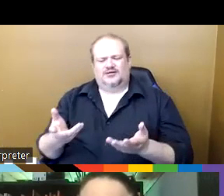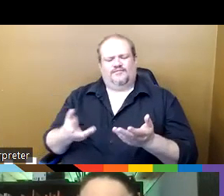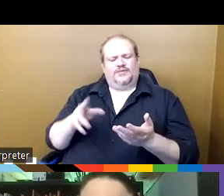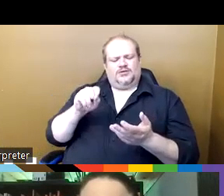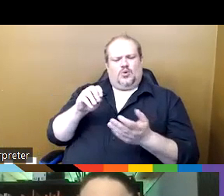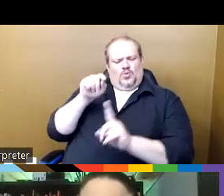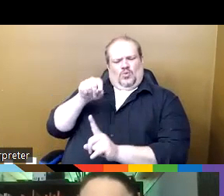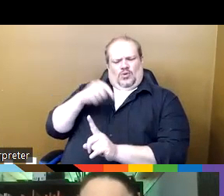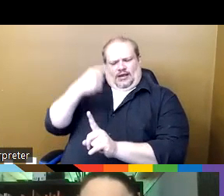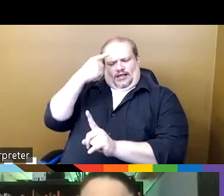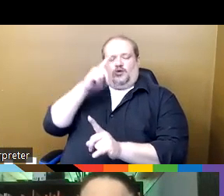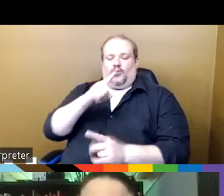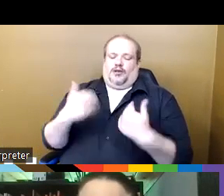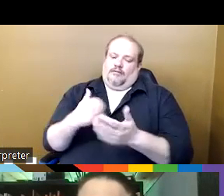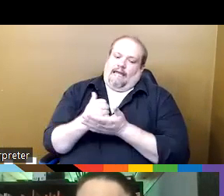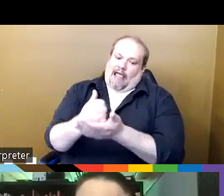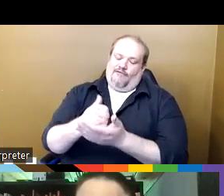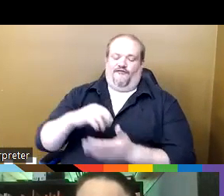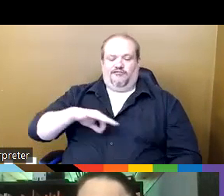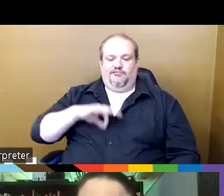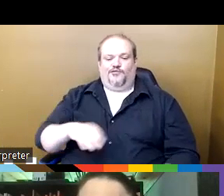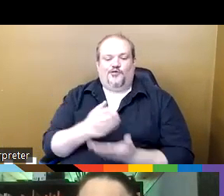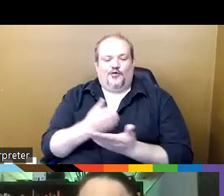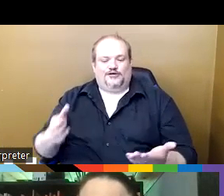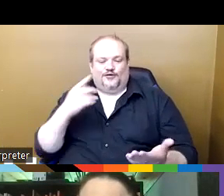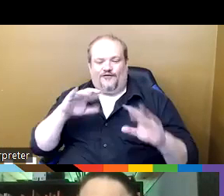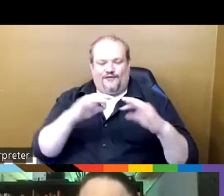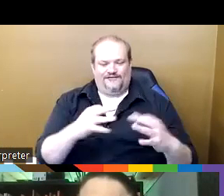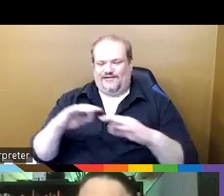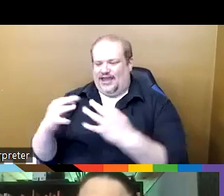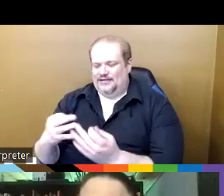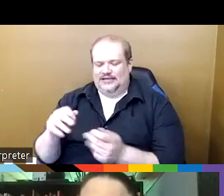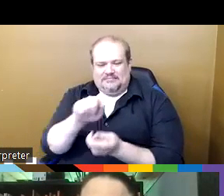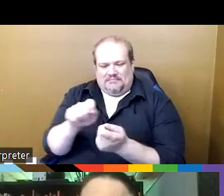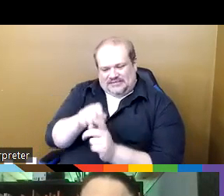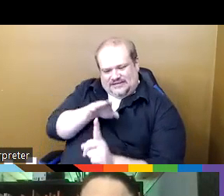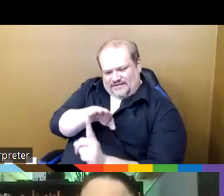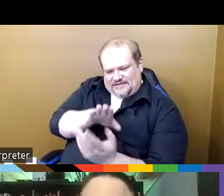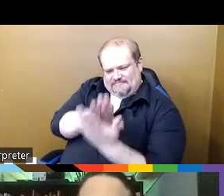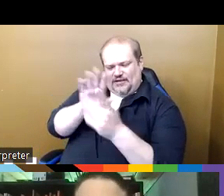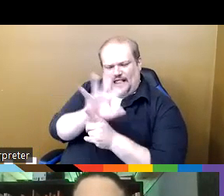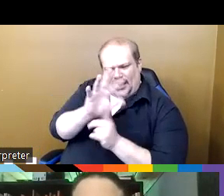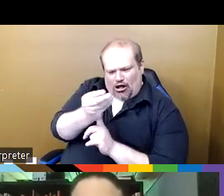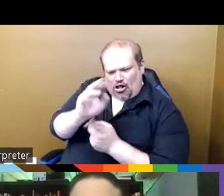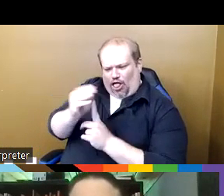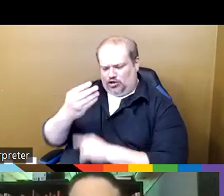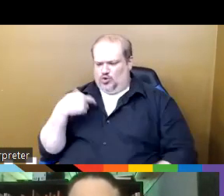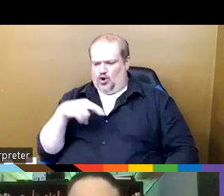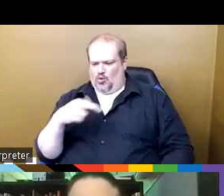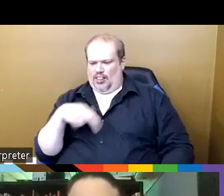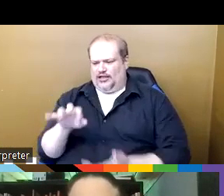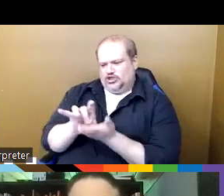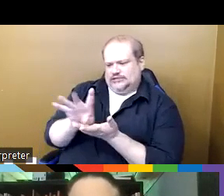So I think it's a really helpful resource for families. It's specifically geared towards like cultural or like religious